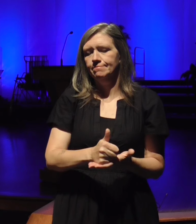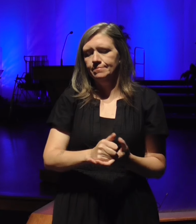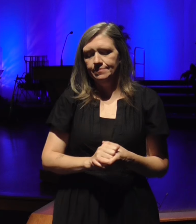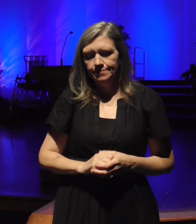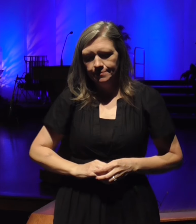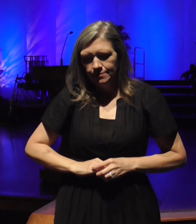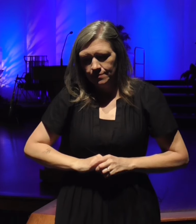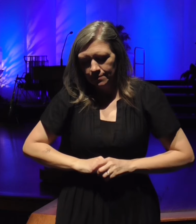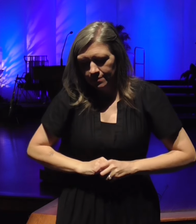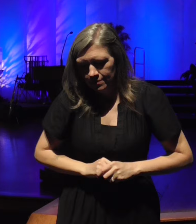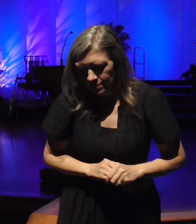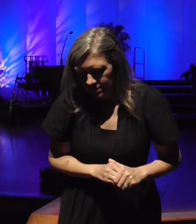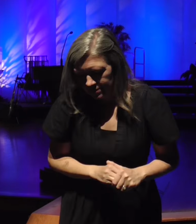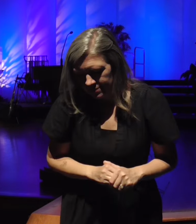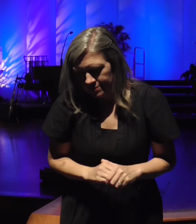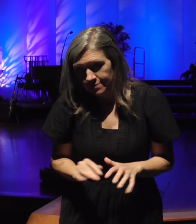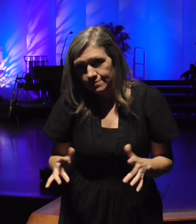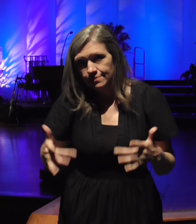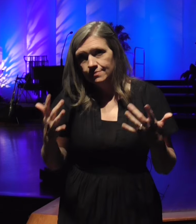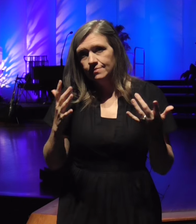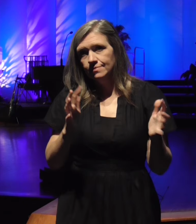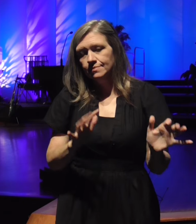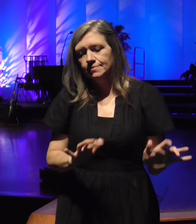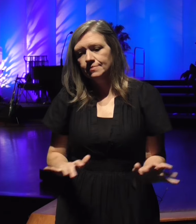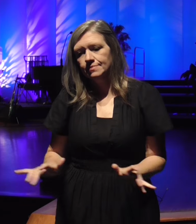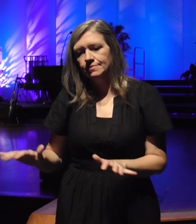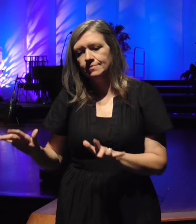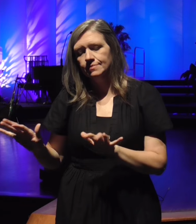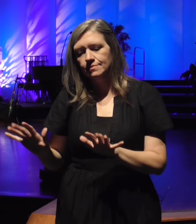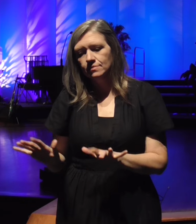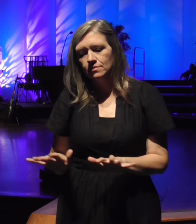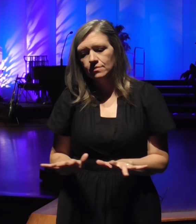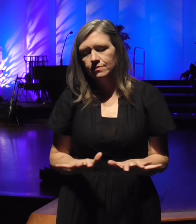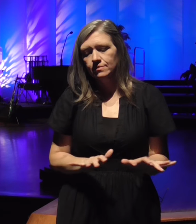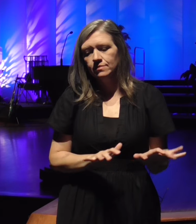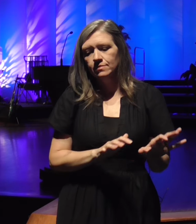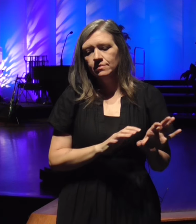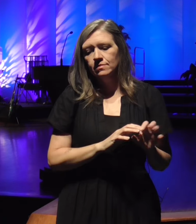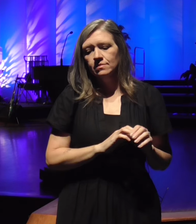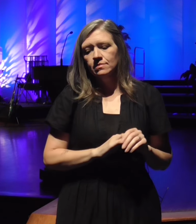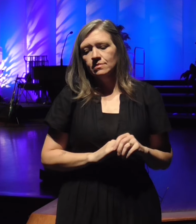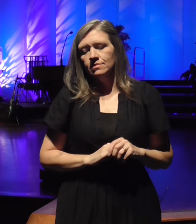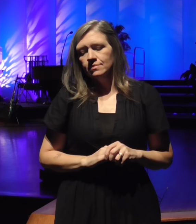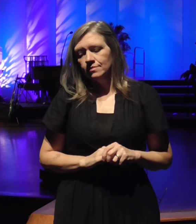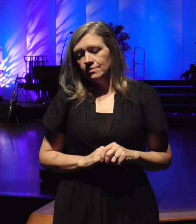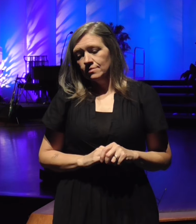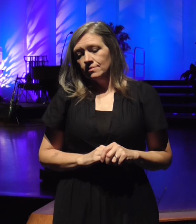be, we let it become, and so it is. Amen.